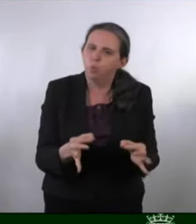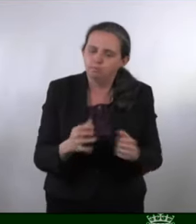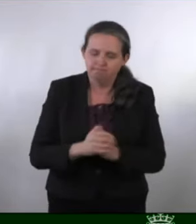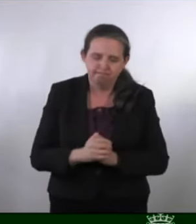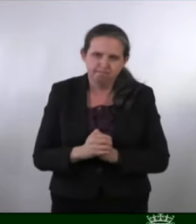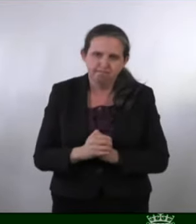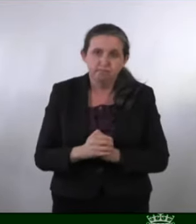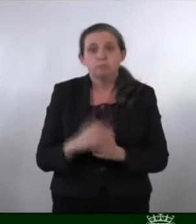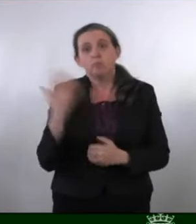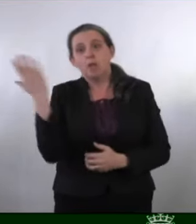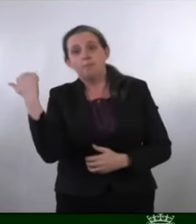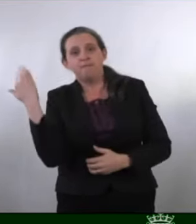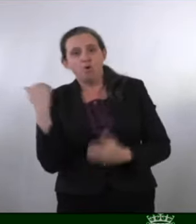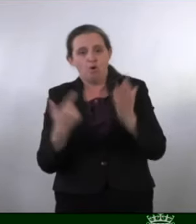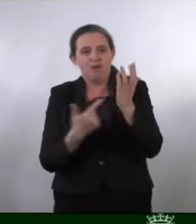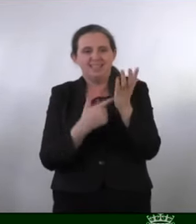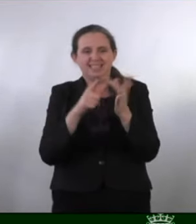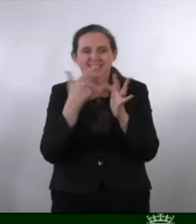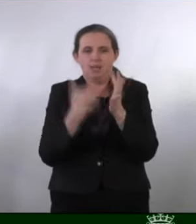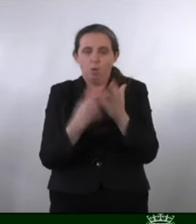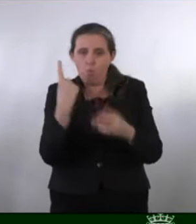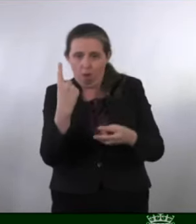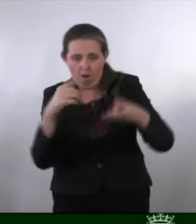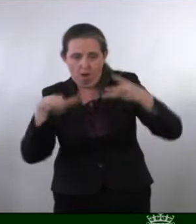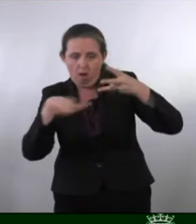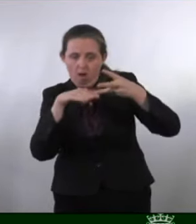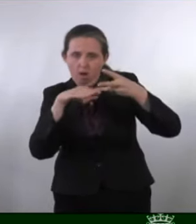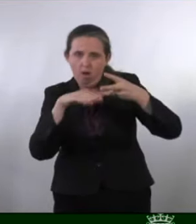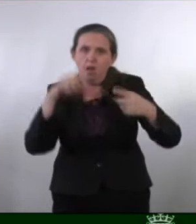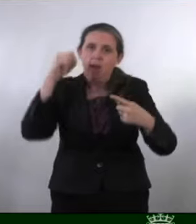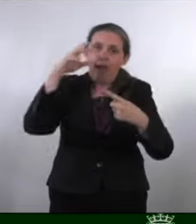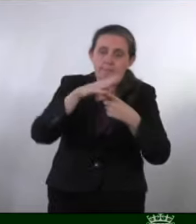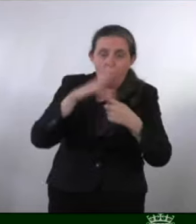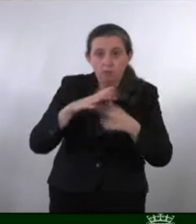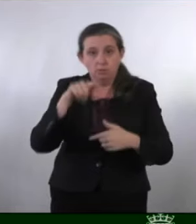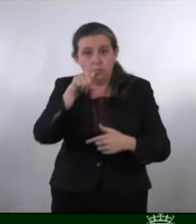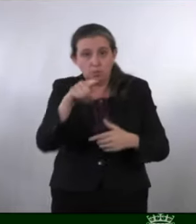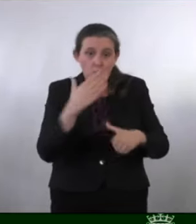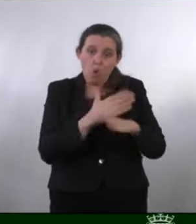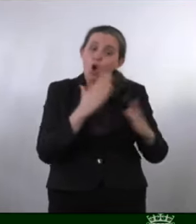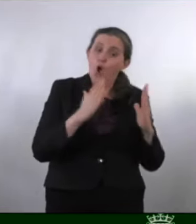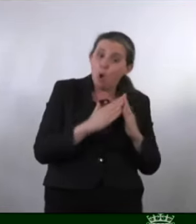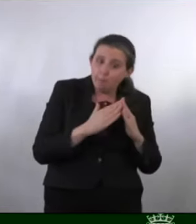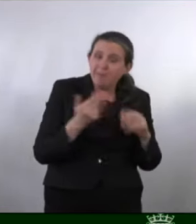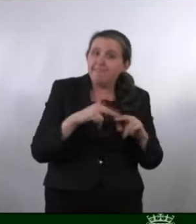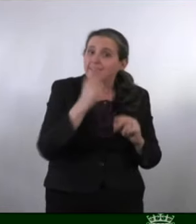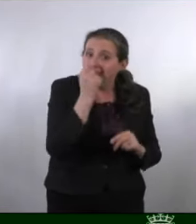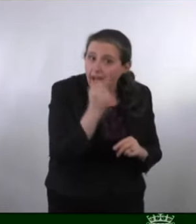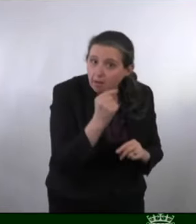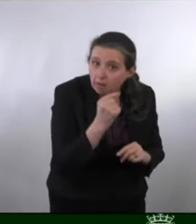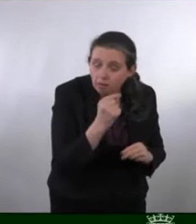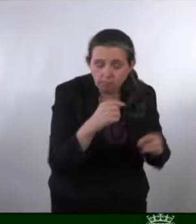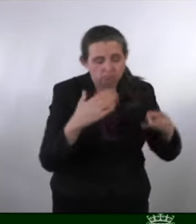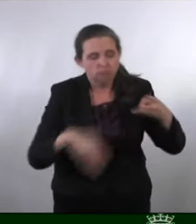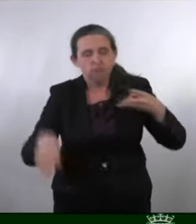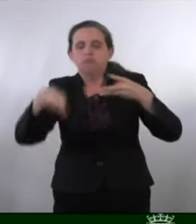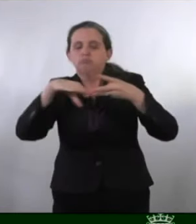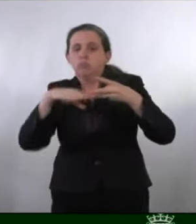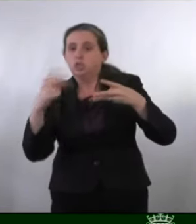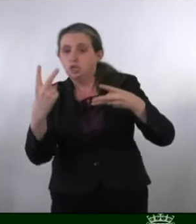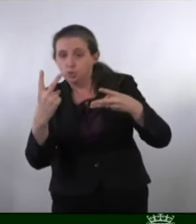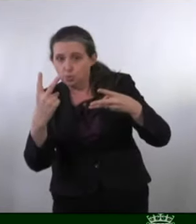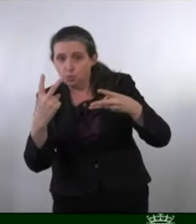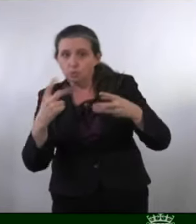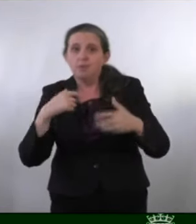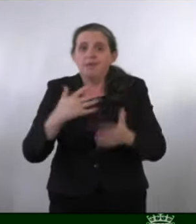1, people should work from home wherever possible. In Tier 2, alcohol may only be served in hospitality settings